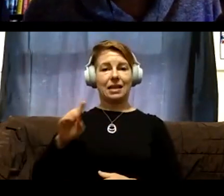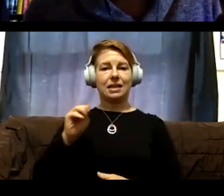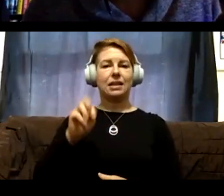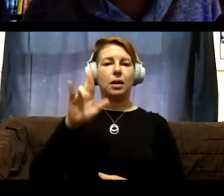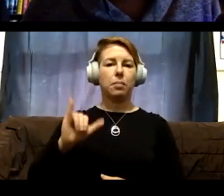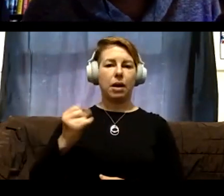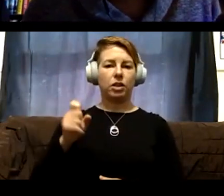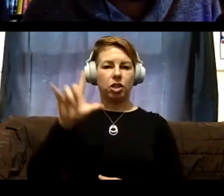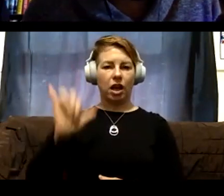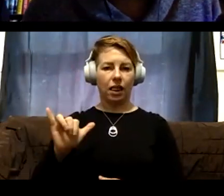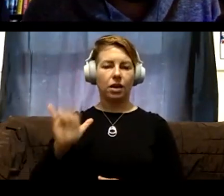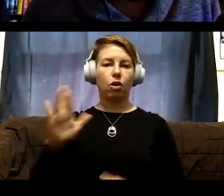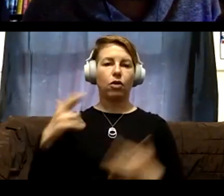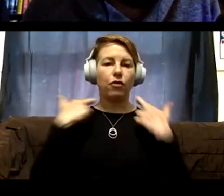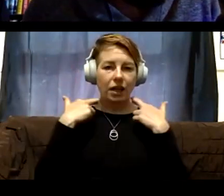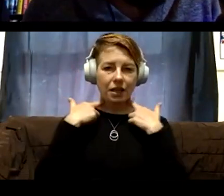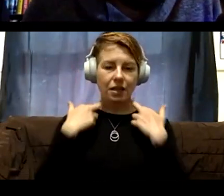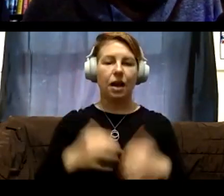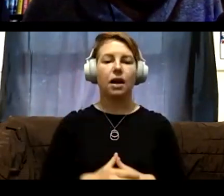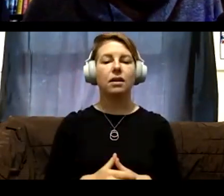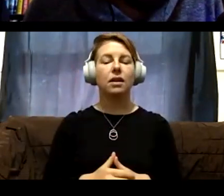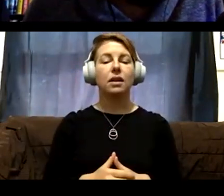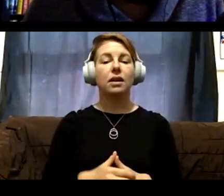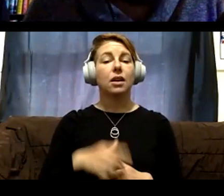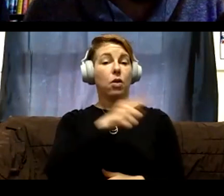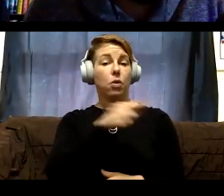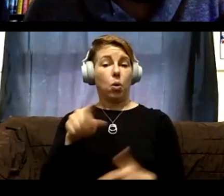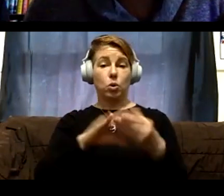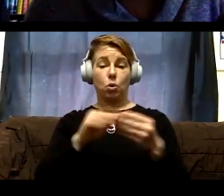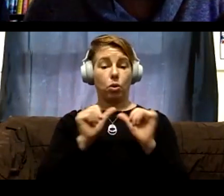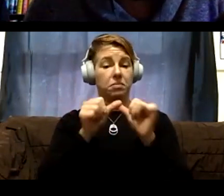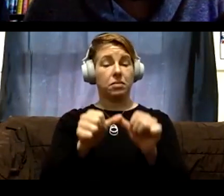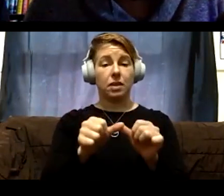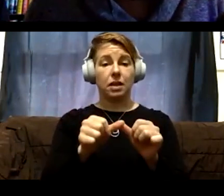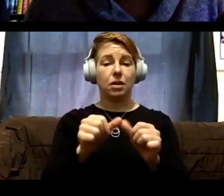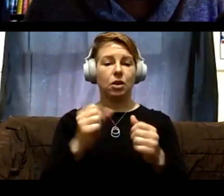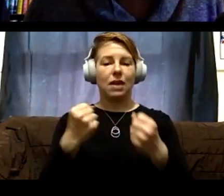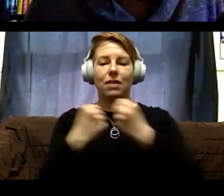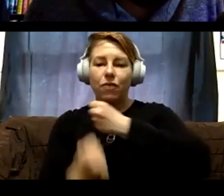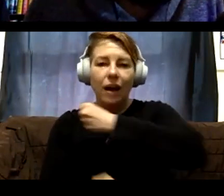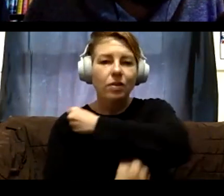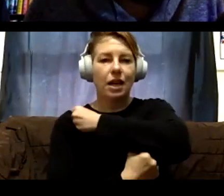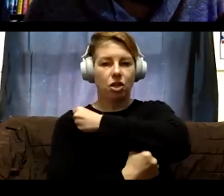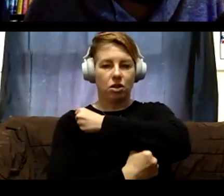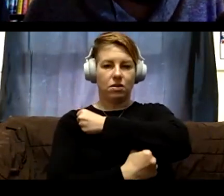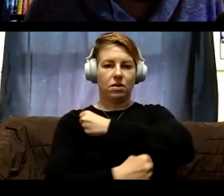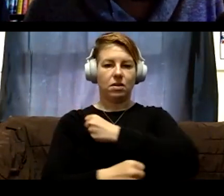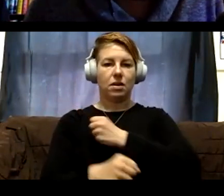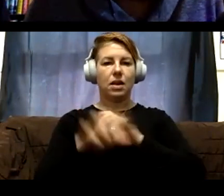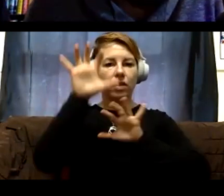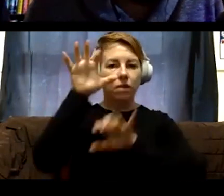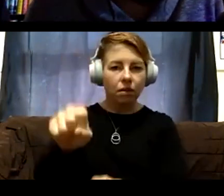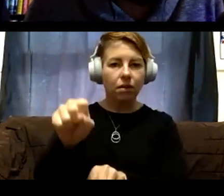In those stories, and the ones that followed well into the early 1900s, we get all the staples. Colonization of foreign